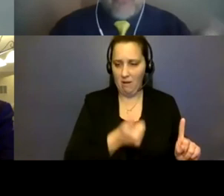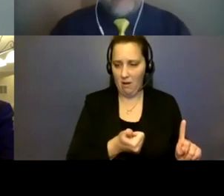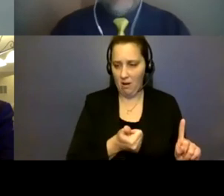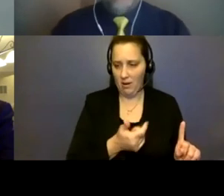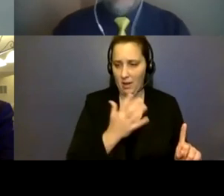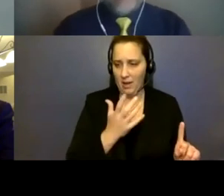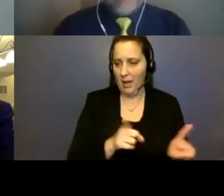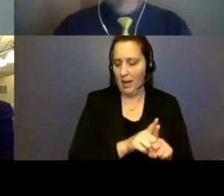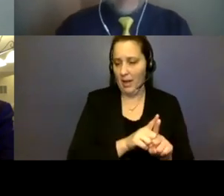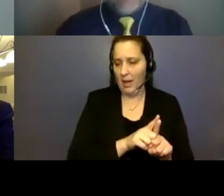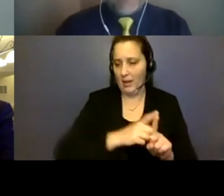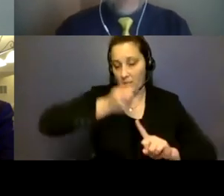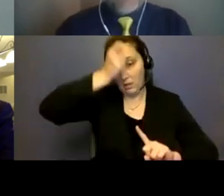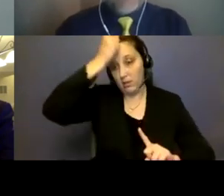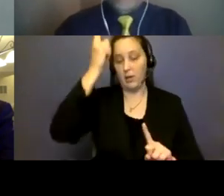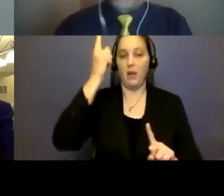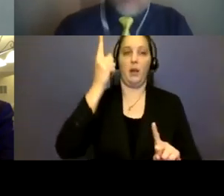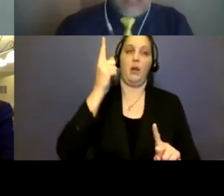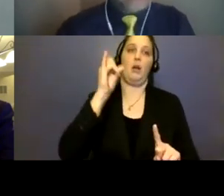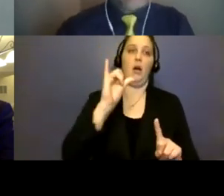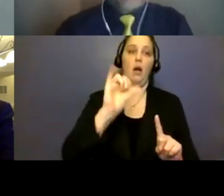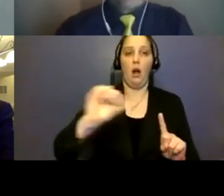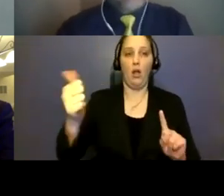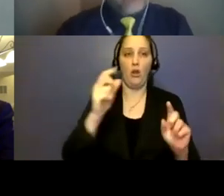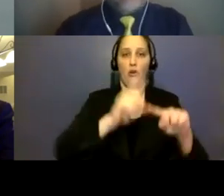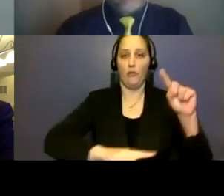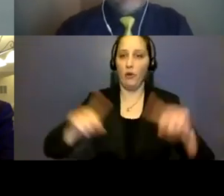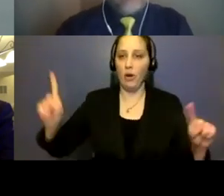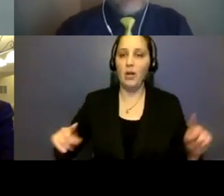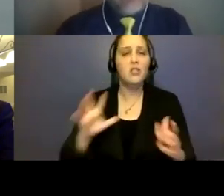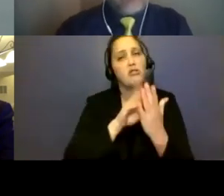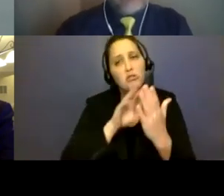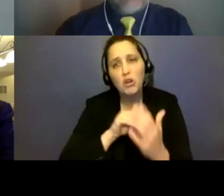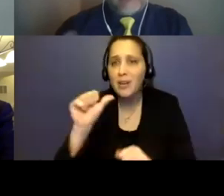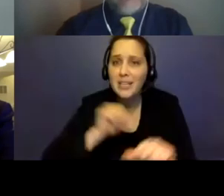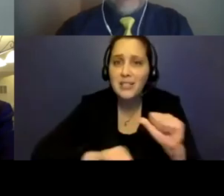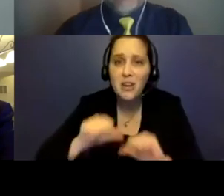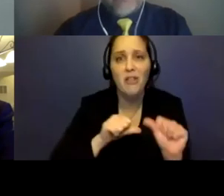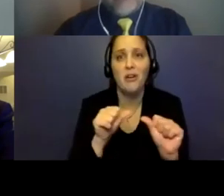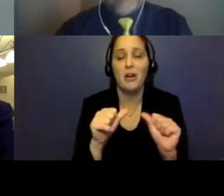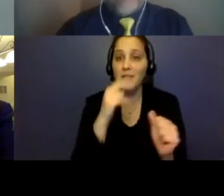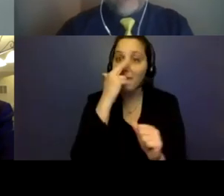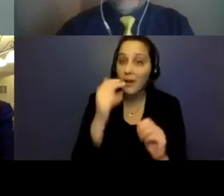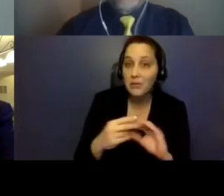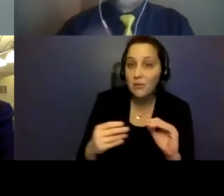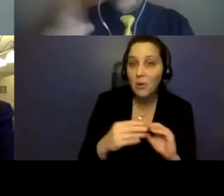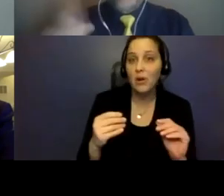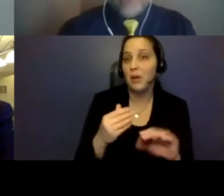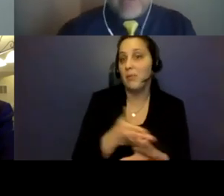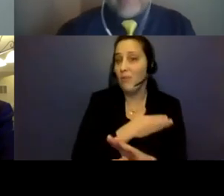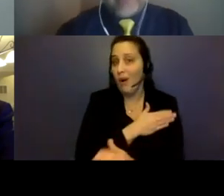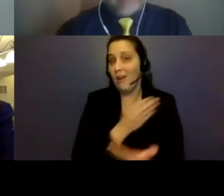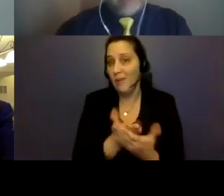amenable to the idea of different cultures, what I like to tell them is just learn from the cultures. It's a funny story. Before I even went